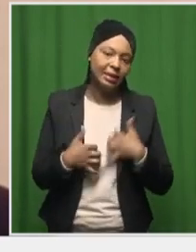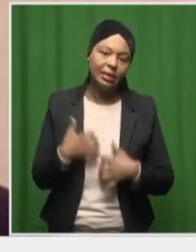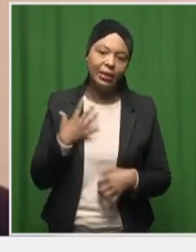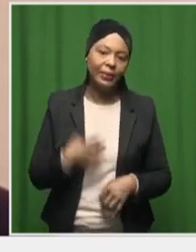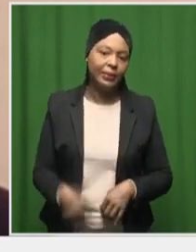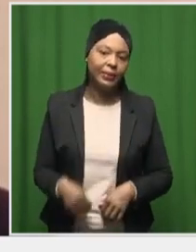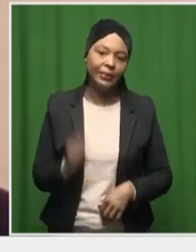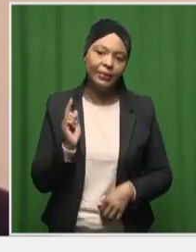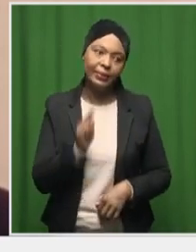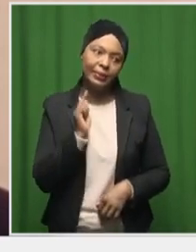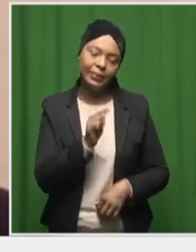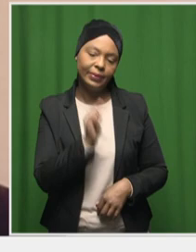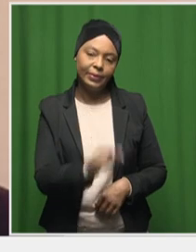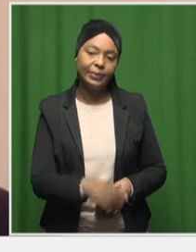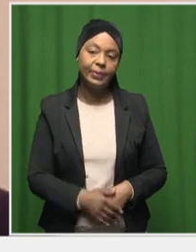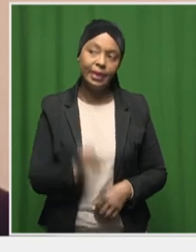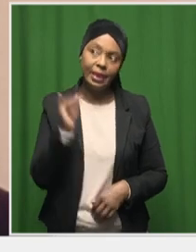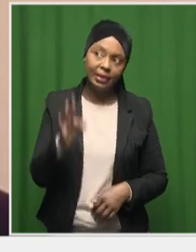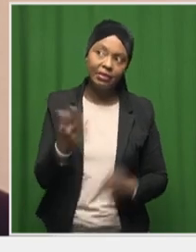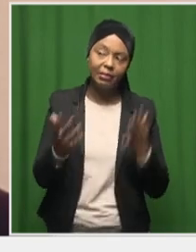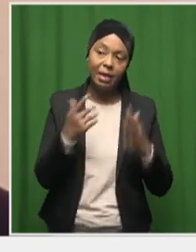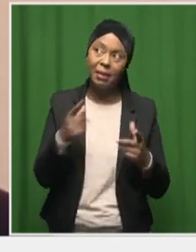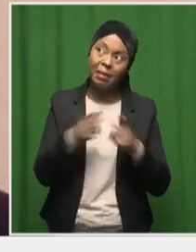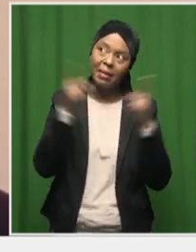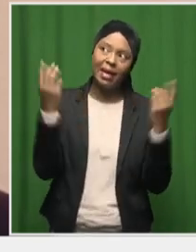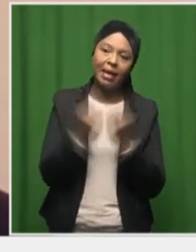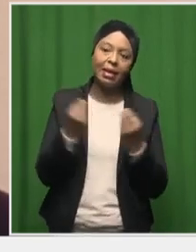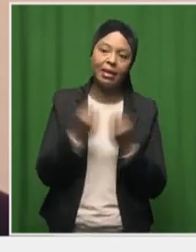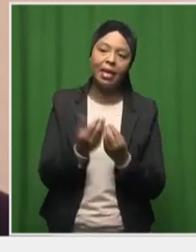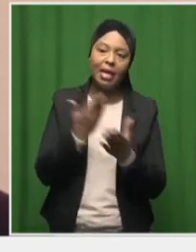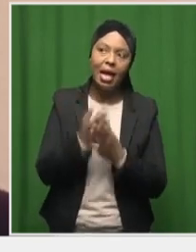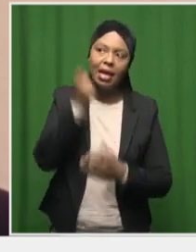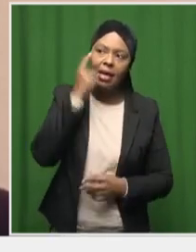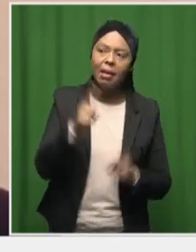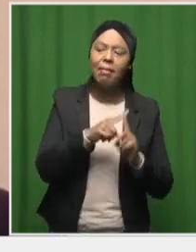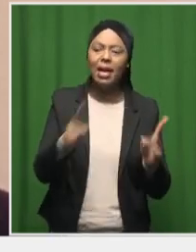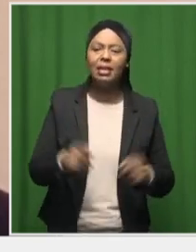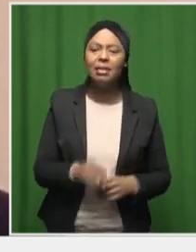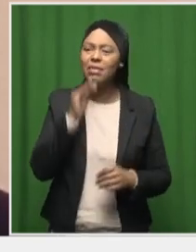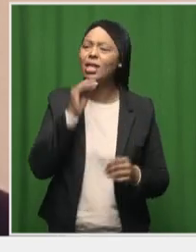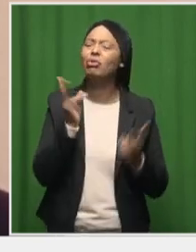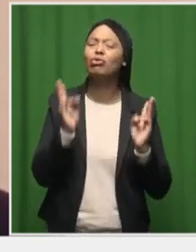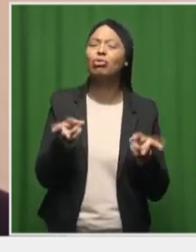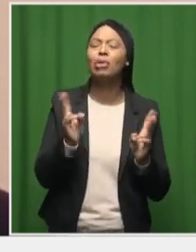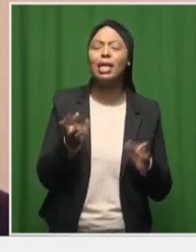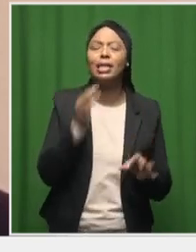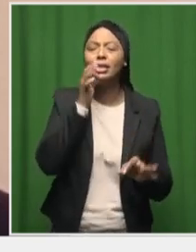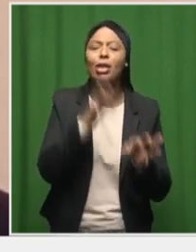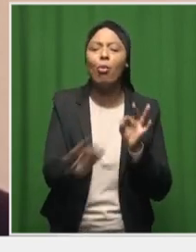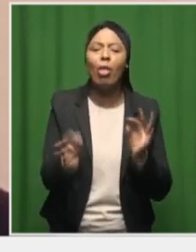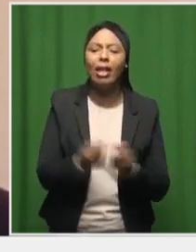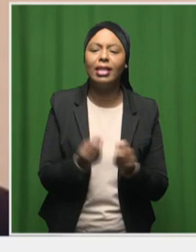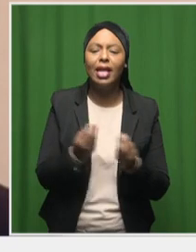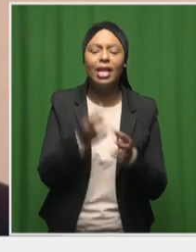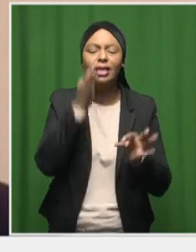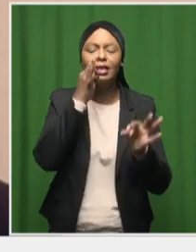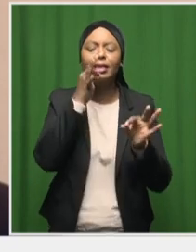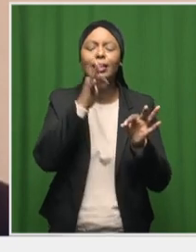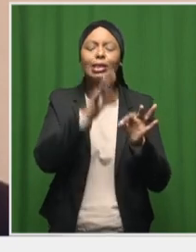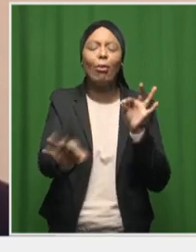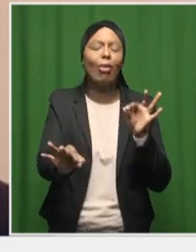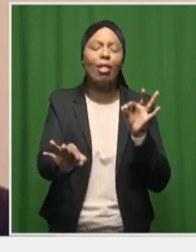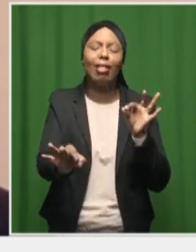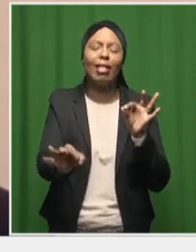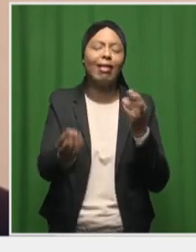if it was a complex thing, we can understand, we can give the government time. But these are not complex things. These are things that